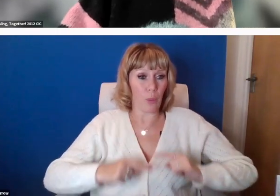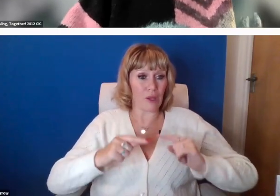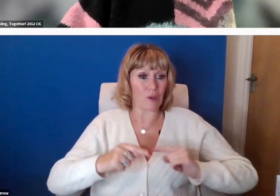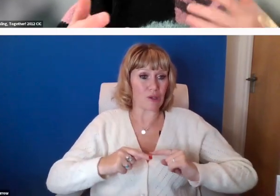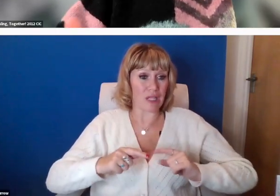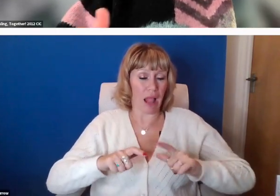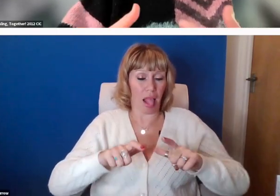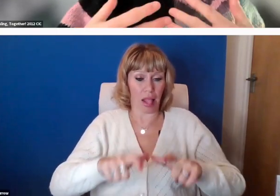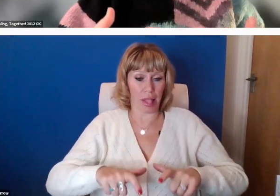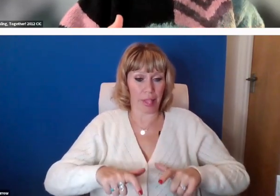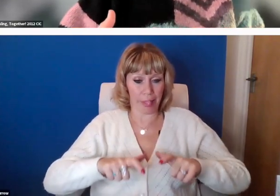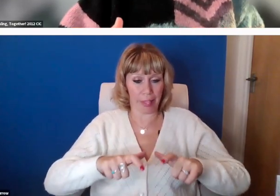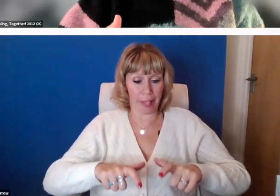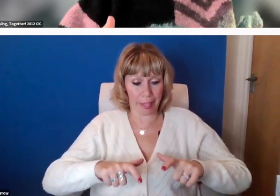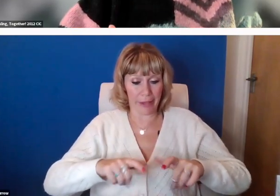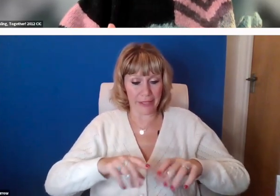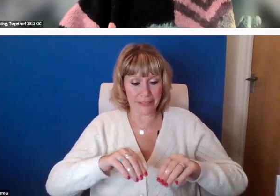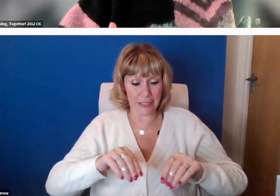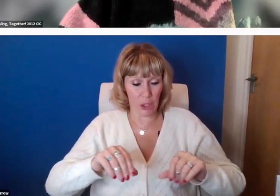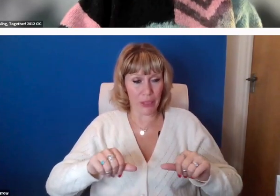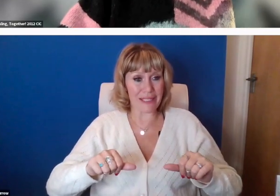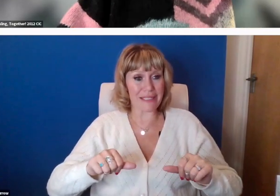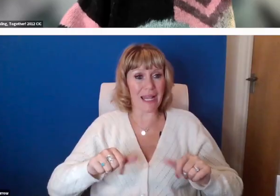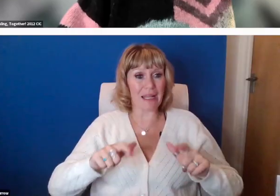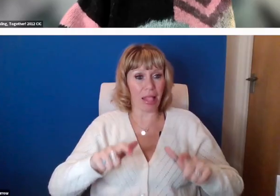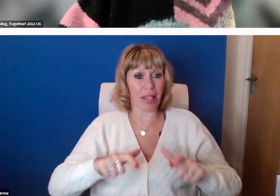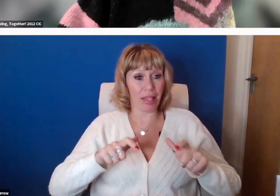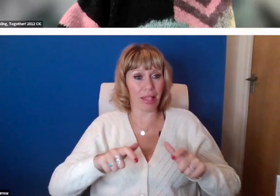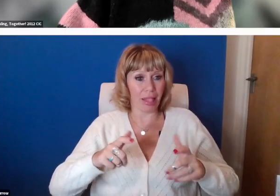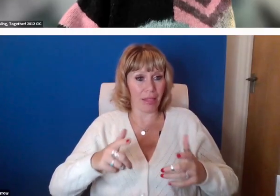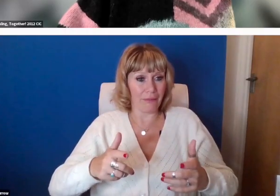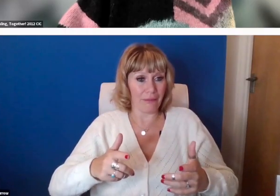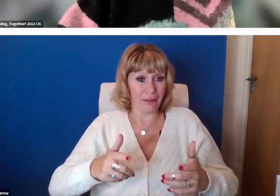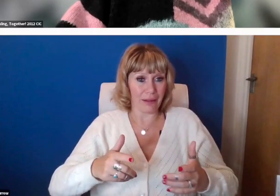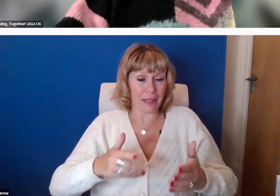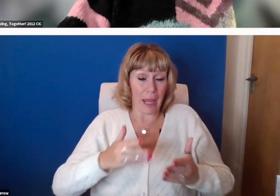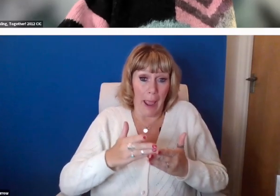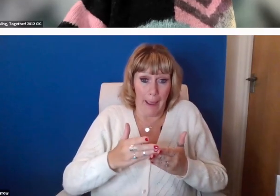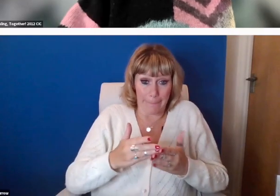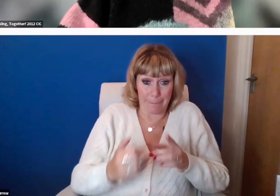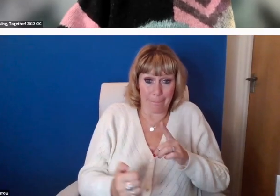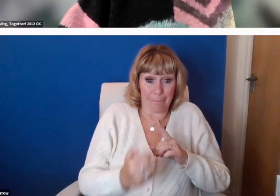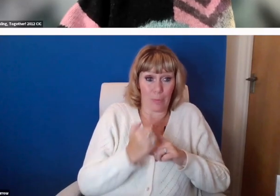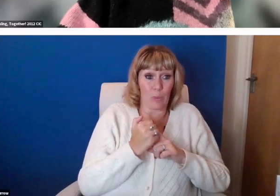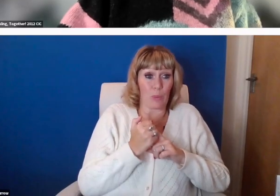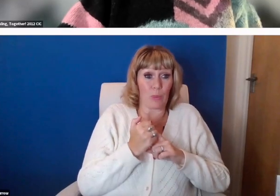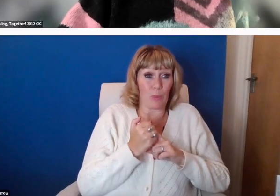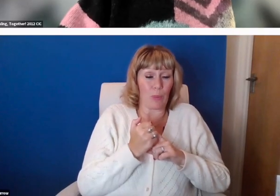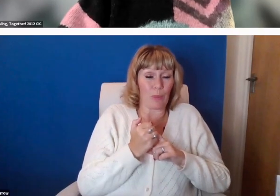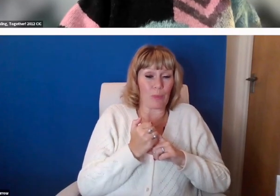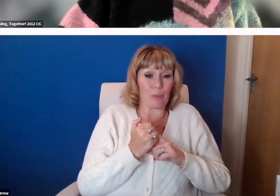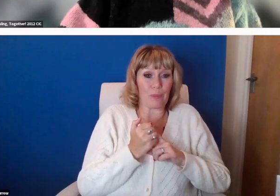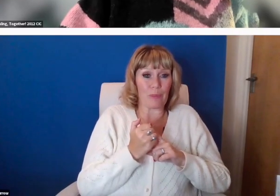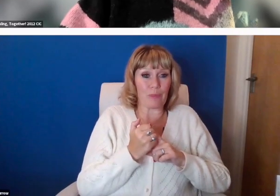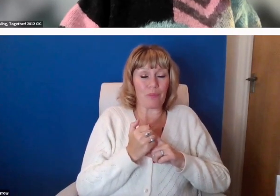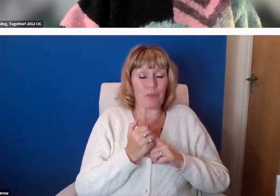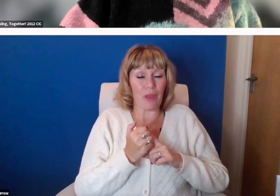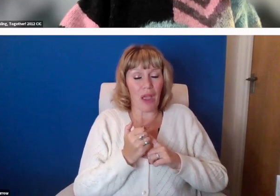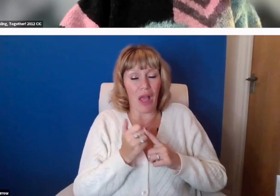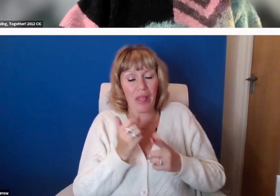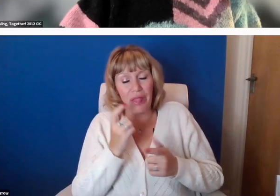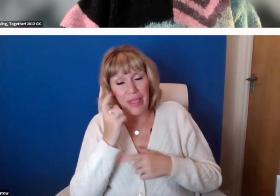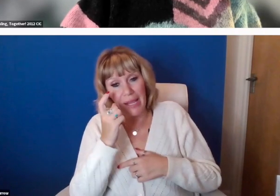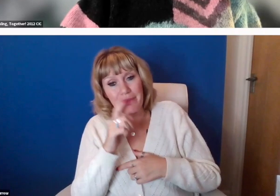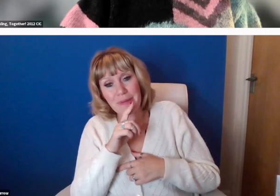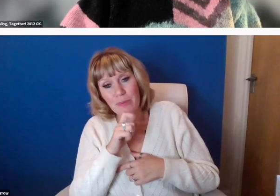or that's at least how it comes across to me. And I think, we don't think about often, I think often people don't realize